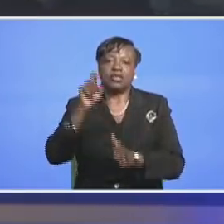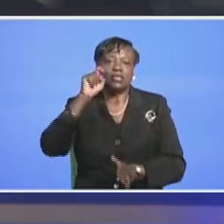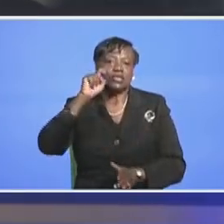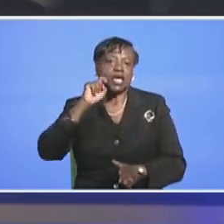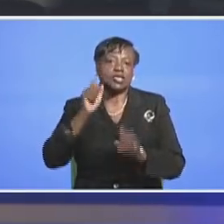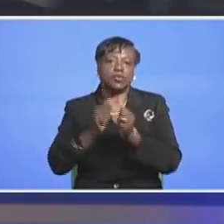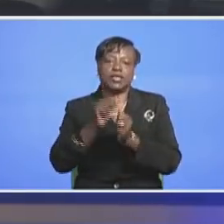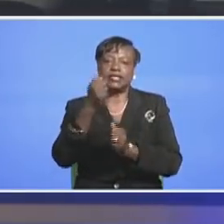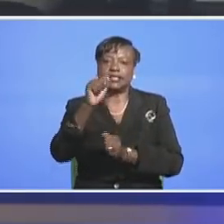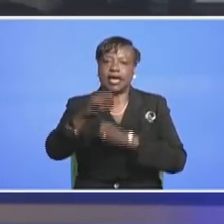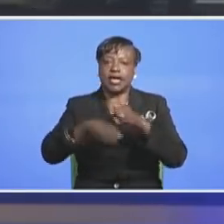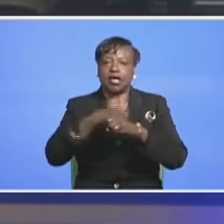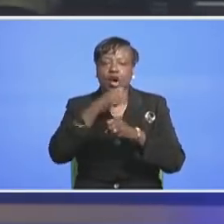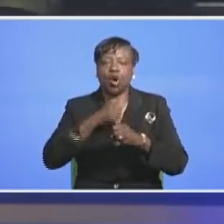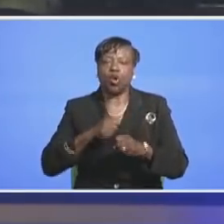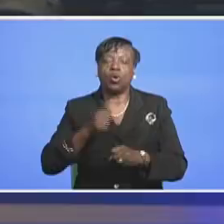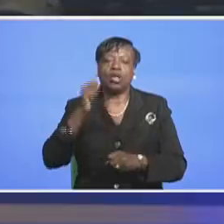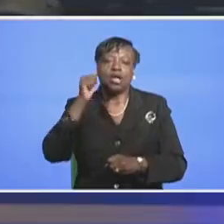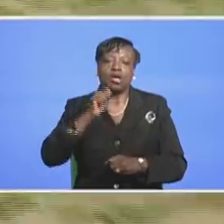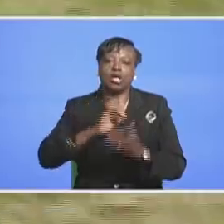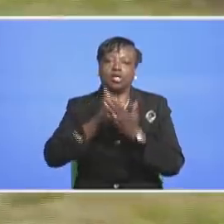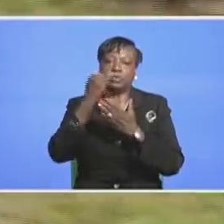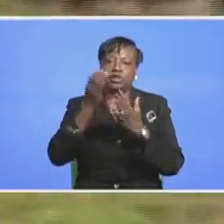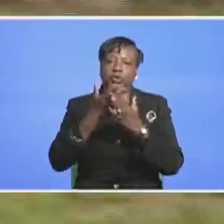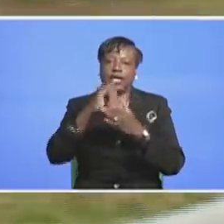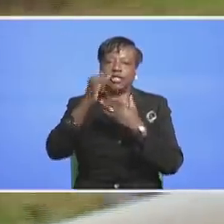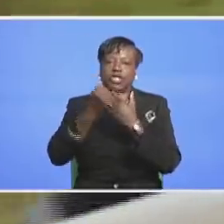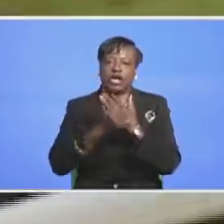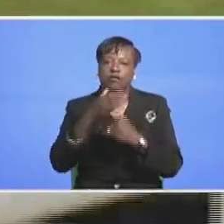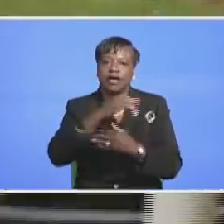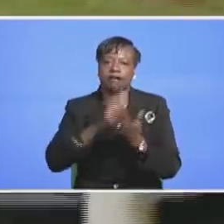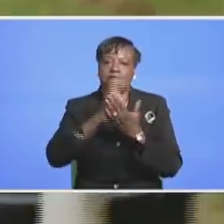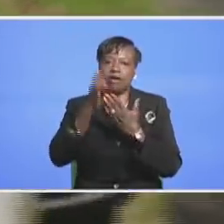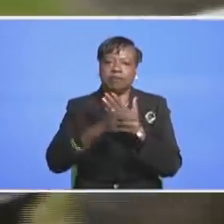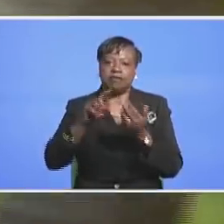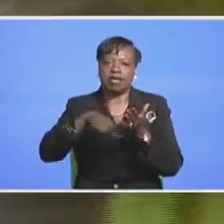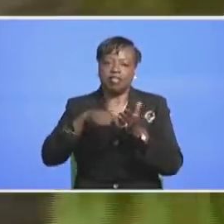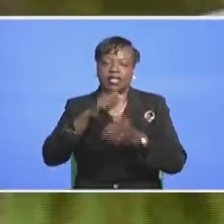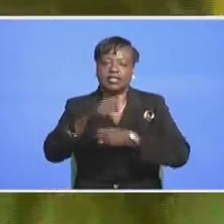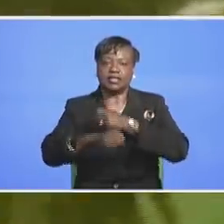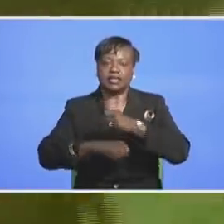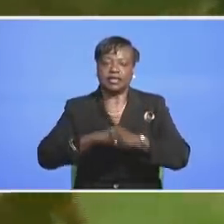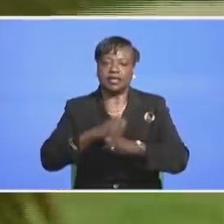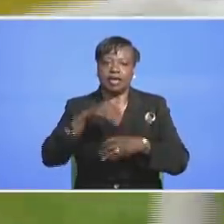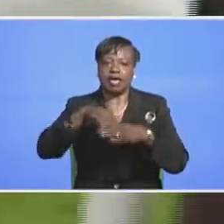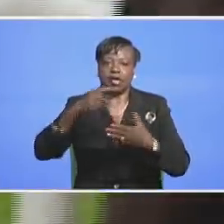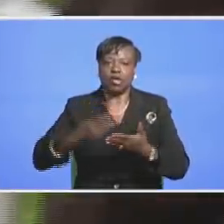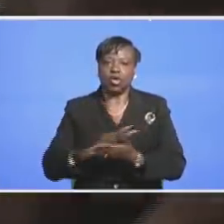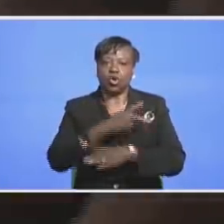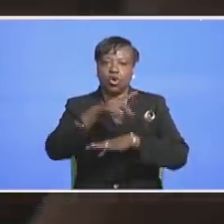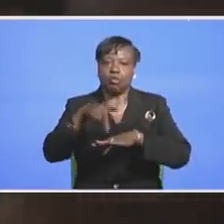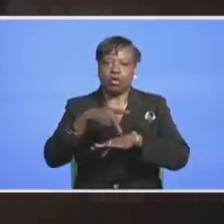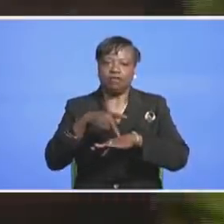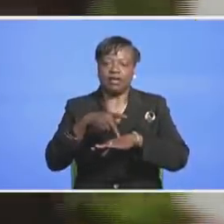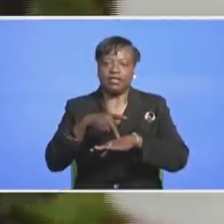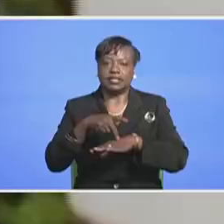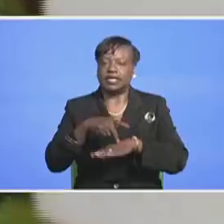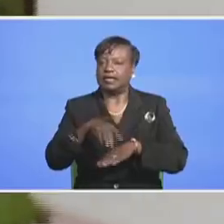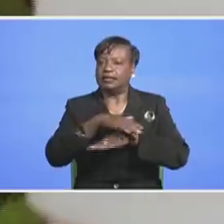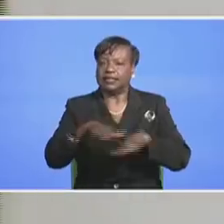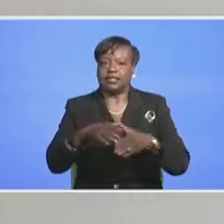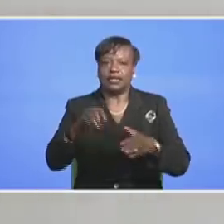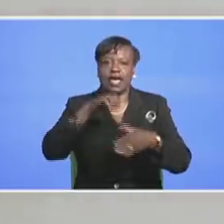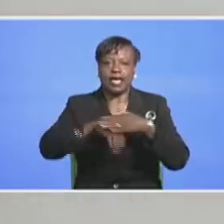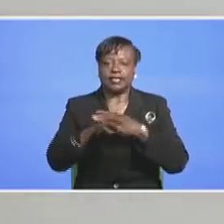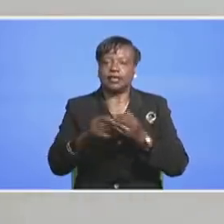10-year-old girl between January 1st through February 2nd of this year here in New Providence. Burrows was not required to enter a plea to that charge.